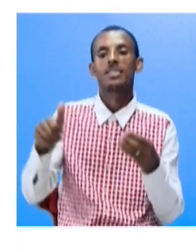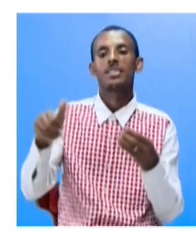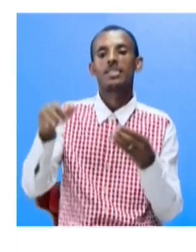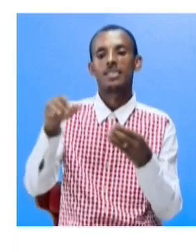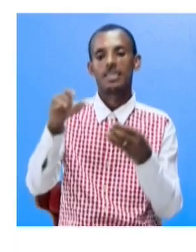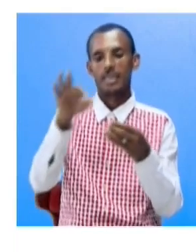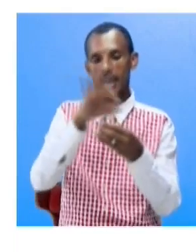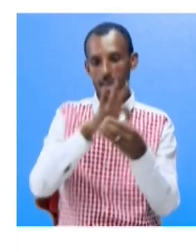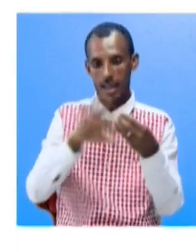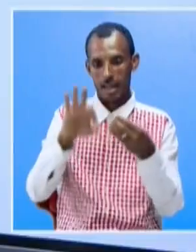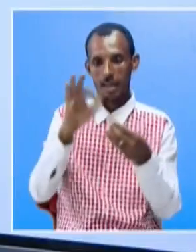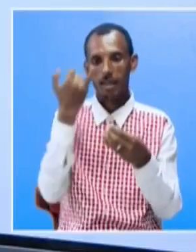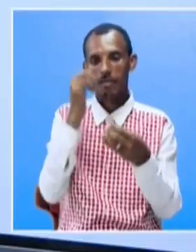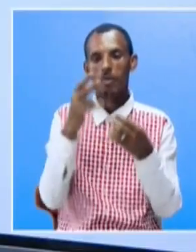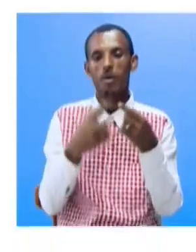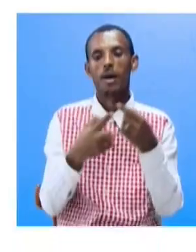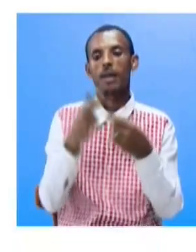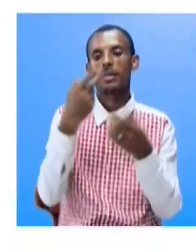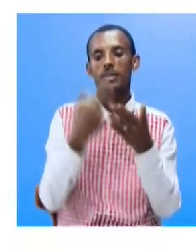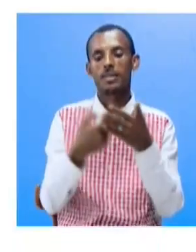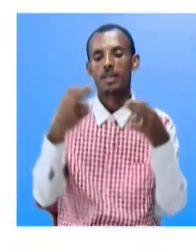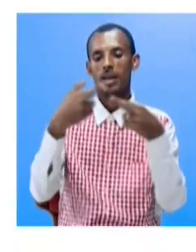this rope and stretch it,